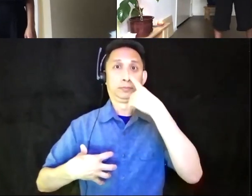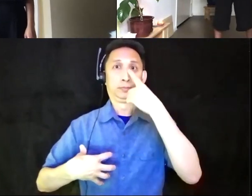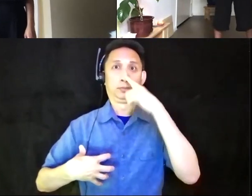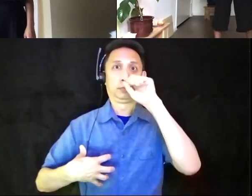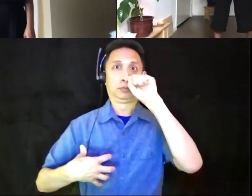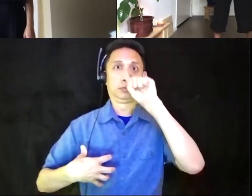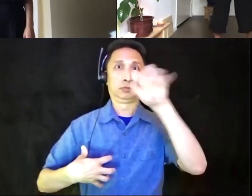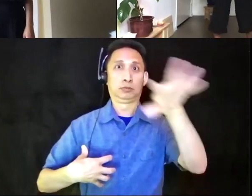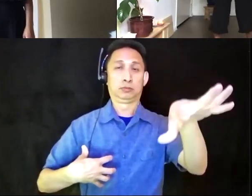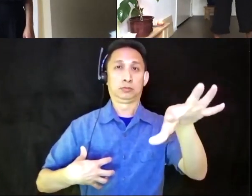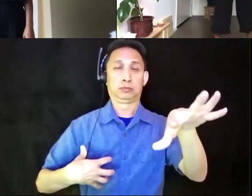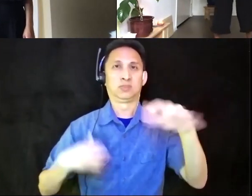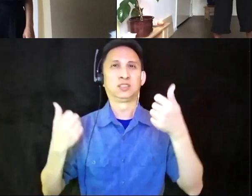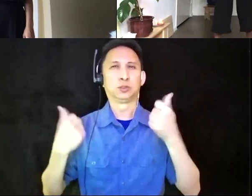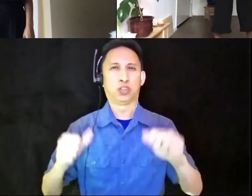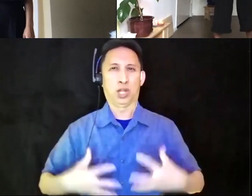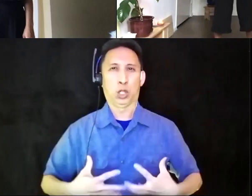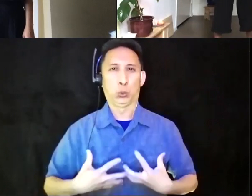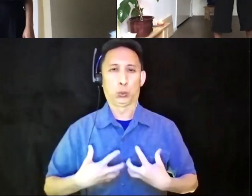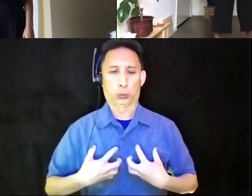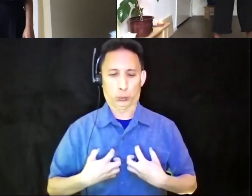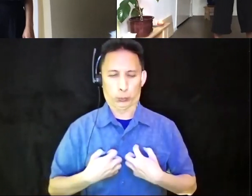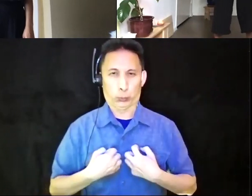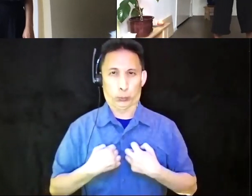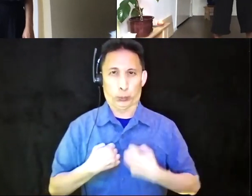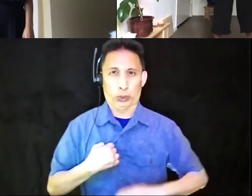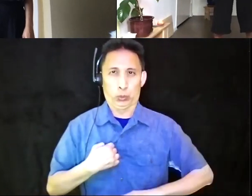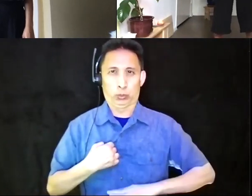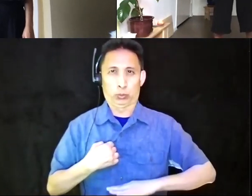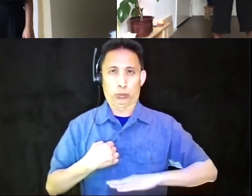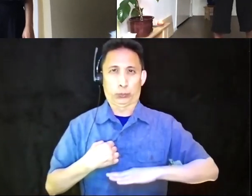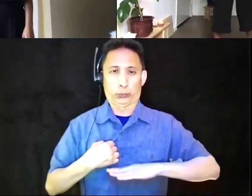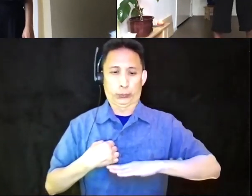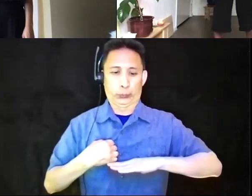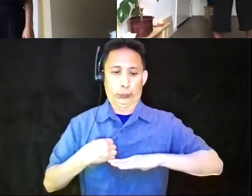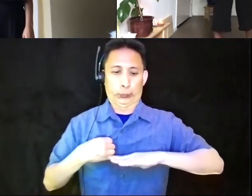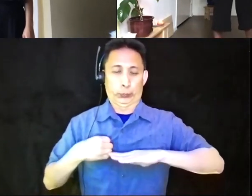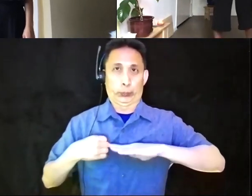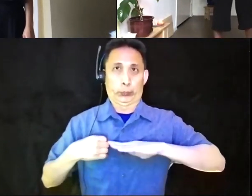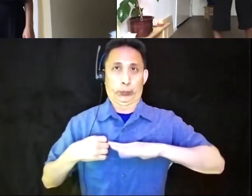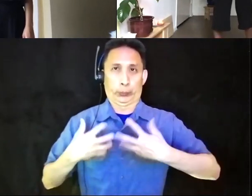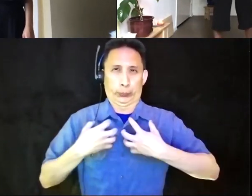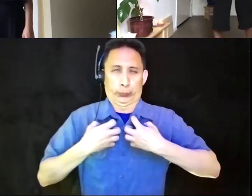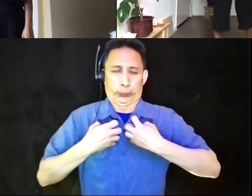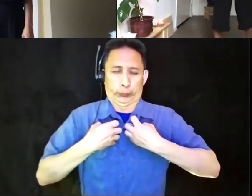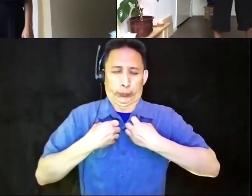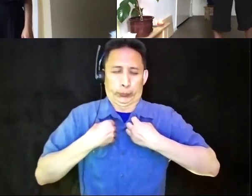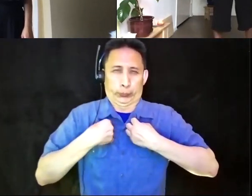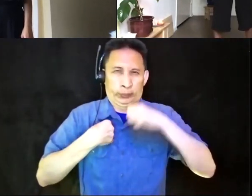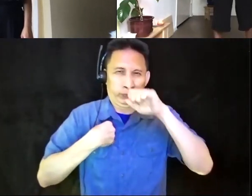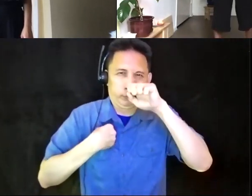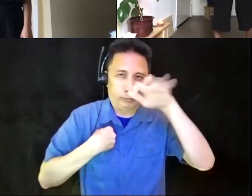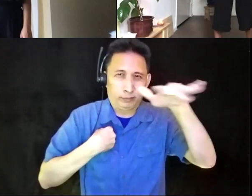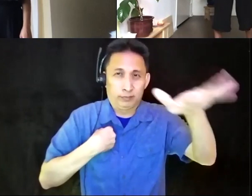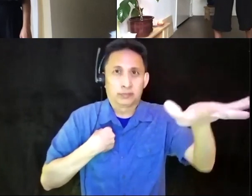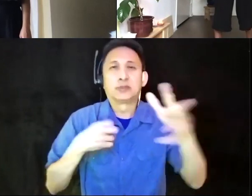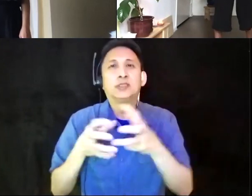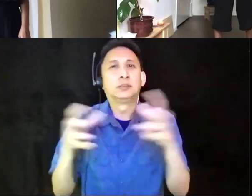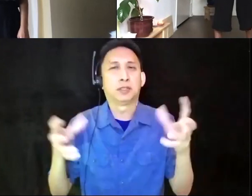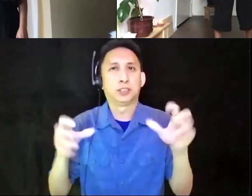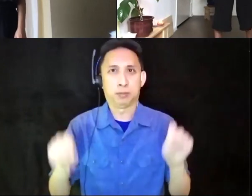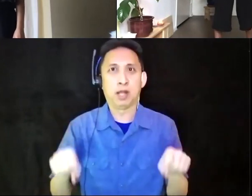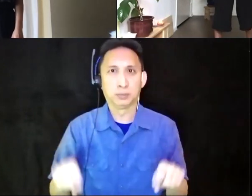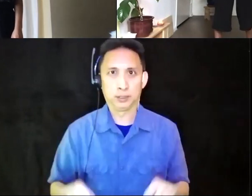we really try to squeeze out all of the air from the bottom of the diaphragm to the top of